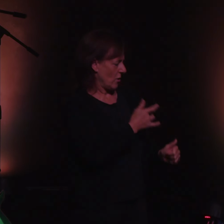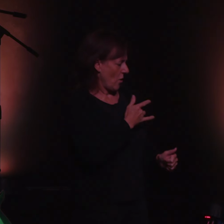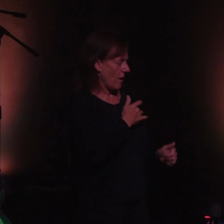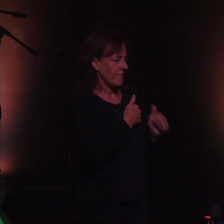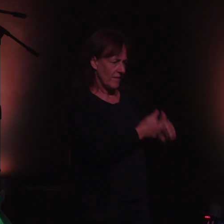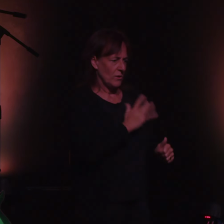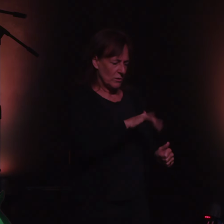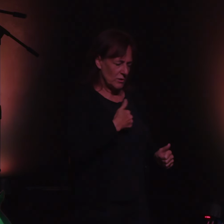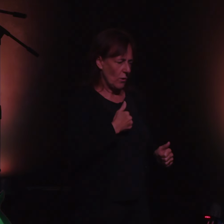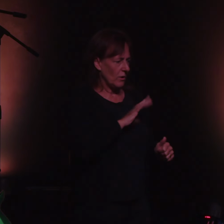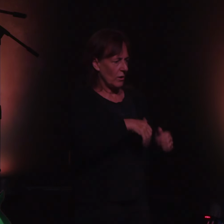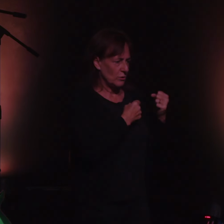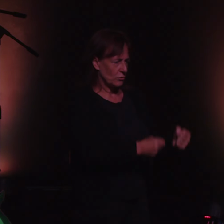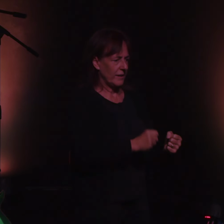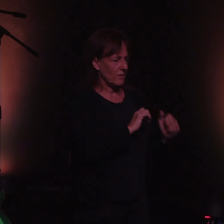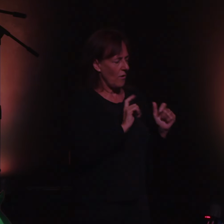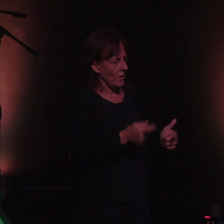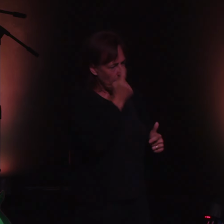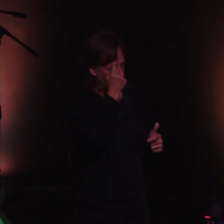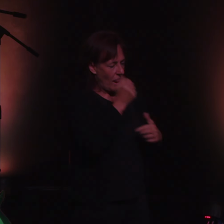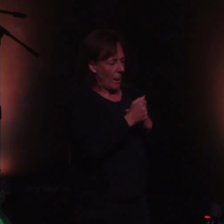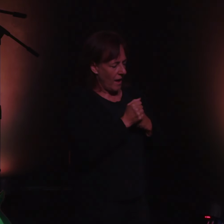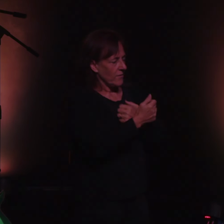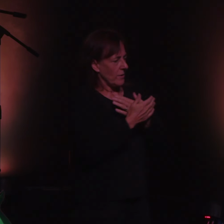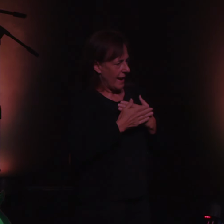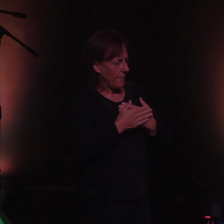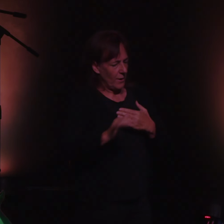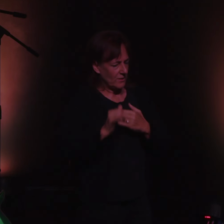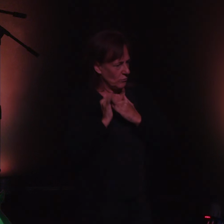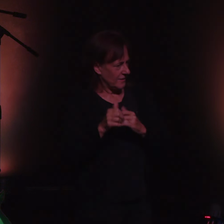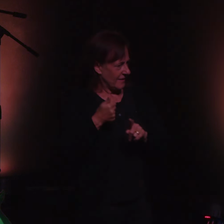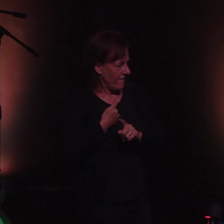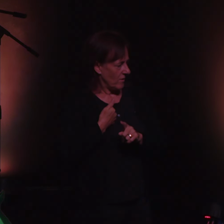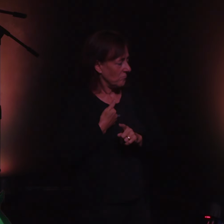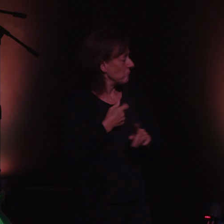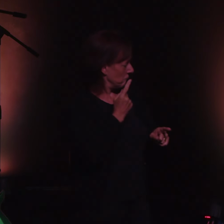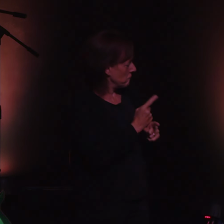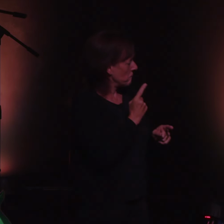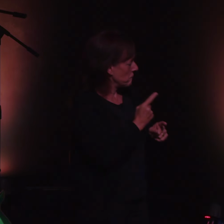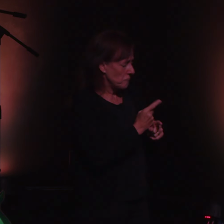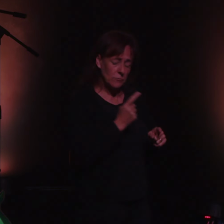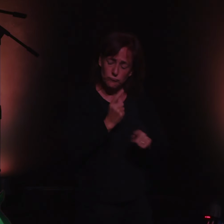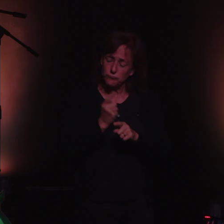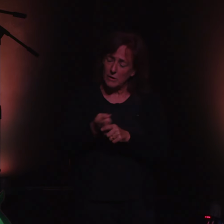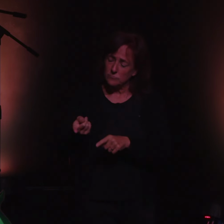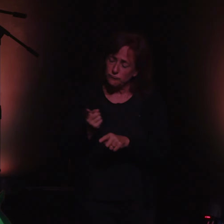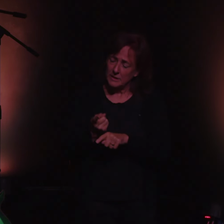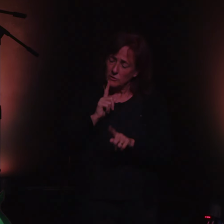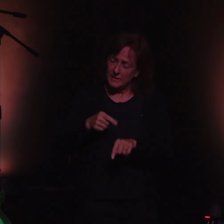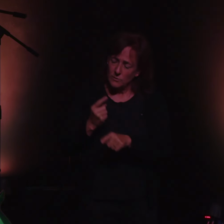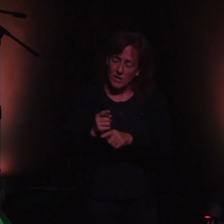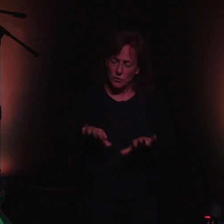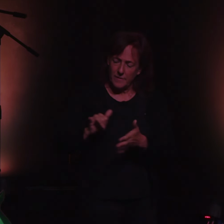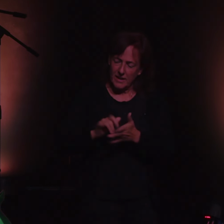your soul, and with all your strength, and with all your mind, and love your neighbor as yourself." "You've answered correctly," Jesus replied. "Do